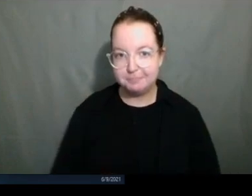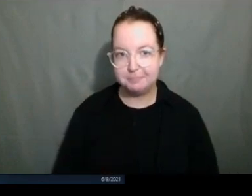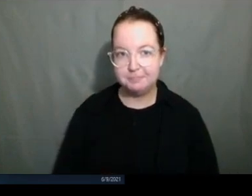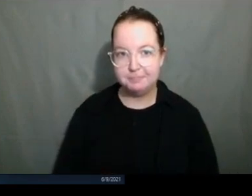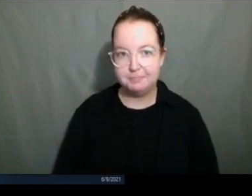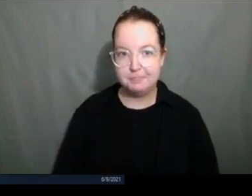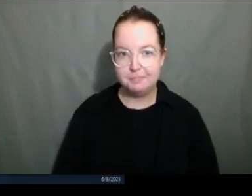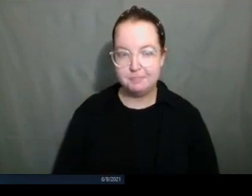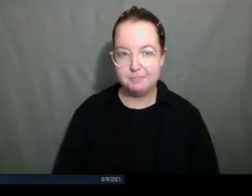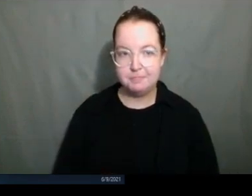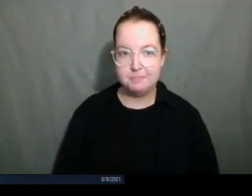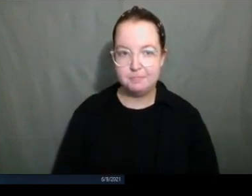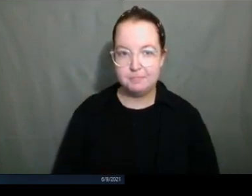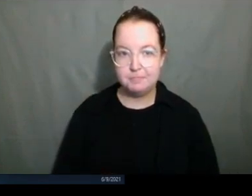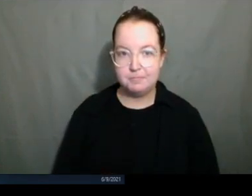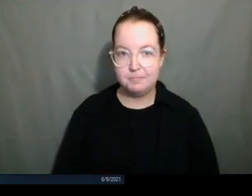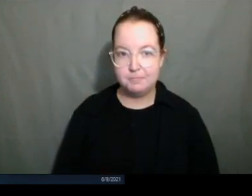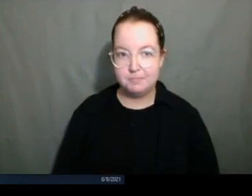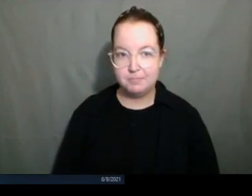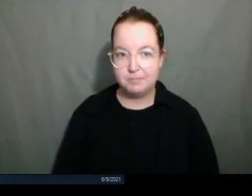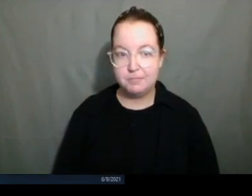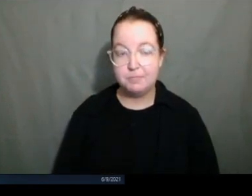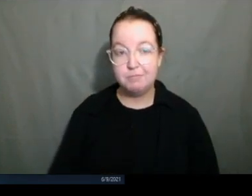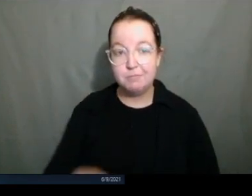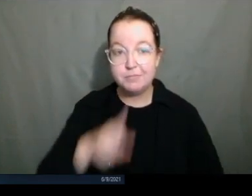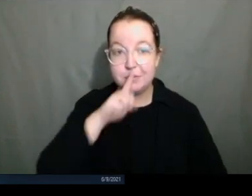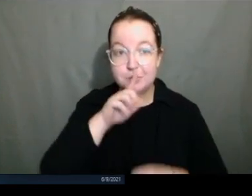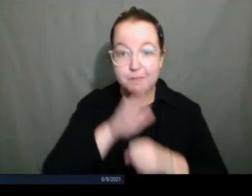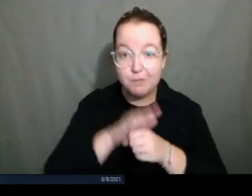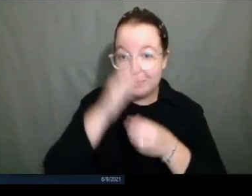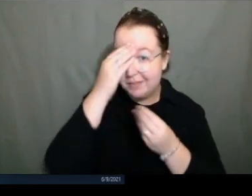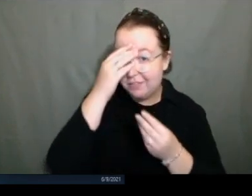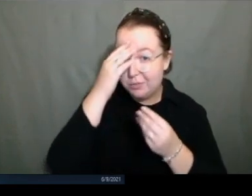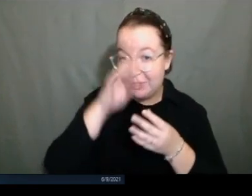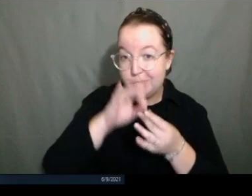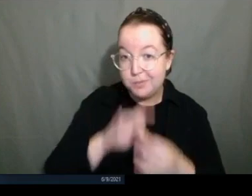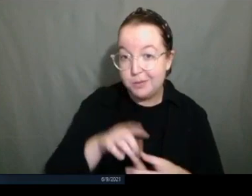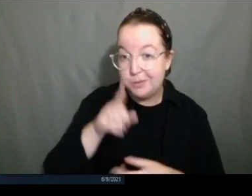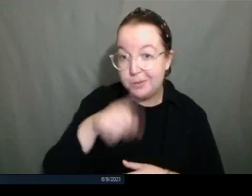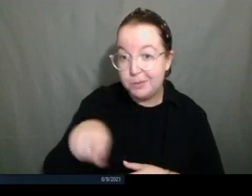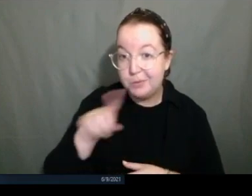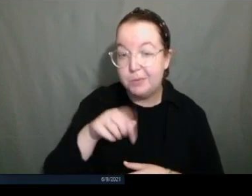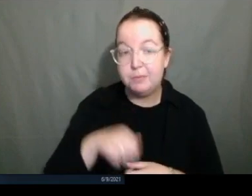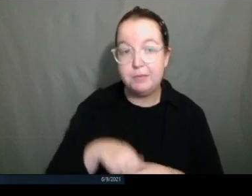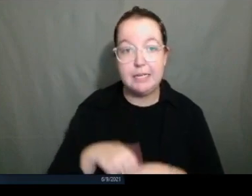this task, you're just confirming your demographic info at the top of the page, email